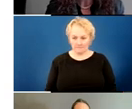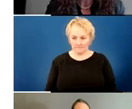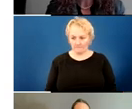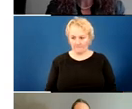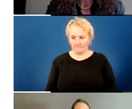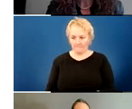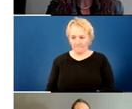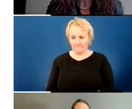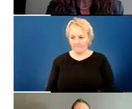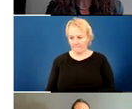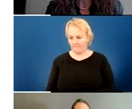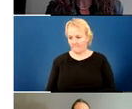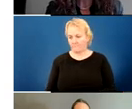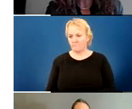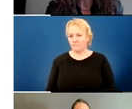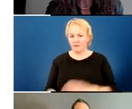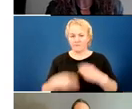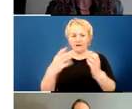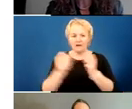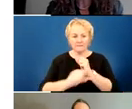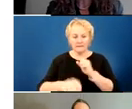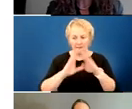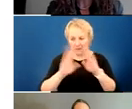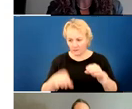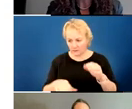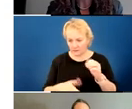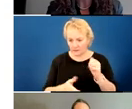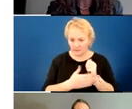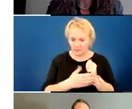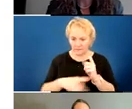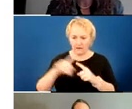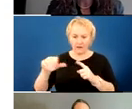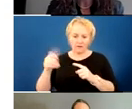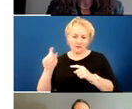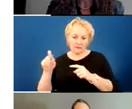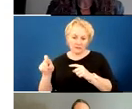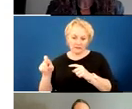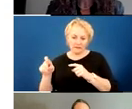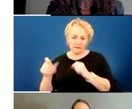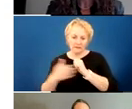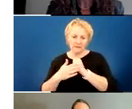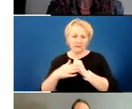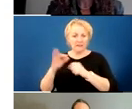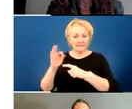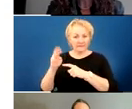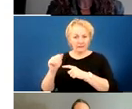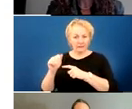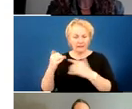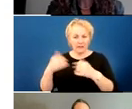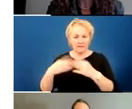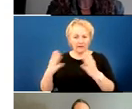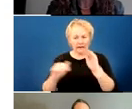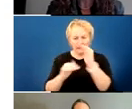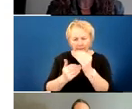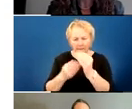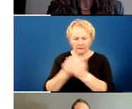And then providing expanded housing assistance and other needs assistance funding. FEMA will now provide a limited amount of